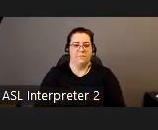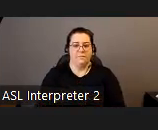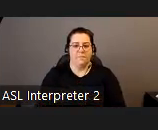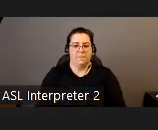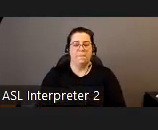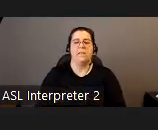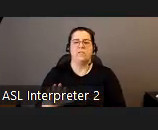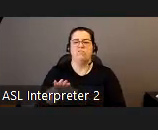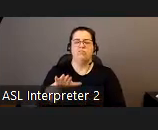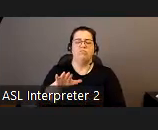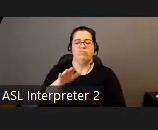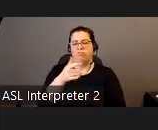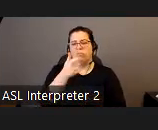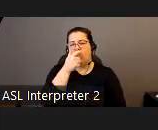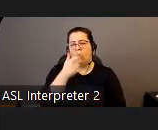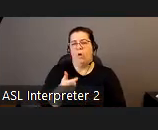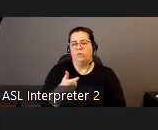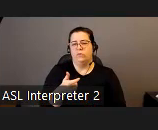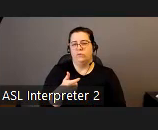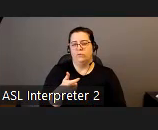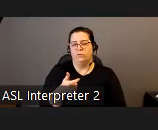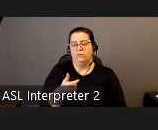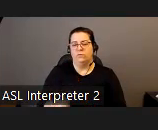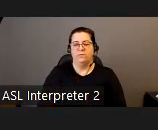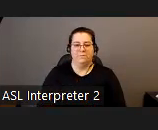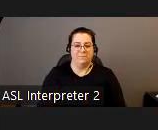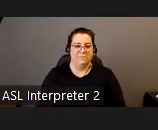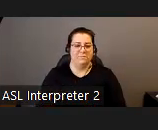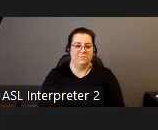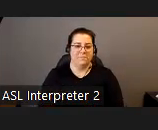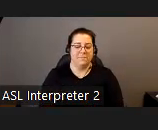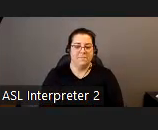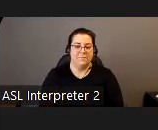let's follow Ellen's story for a few minutes.